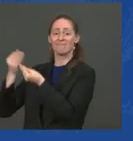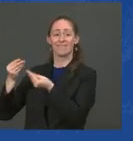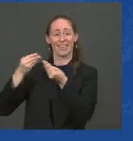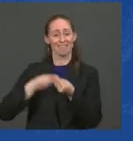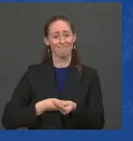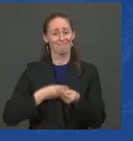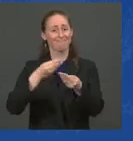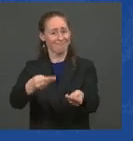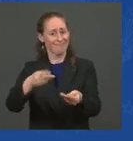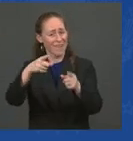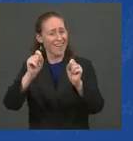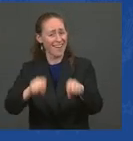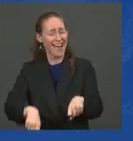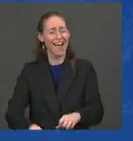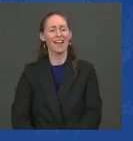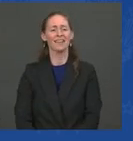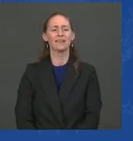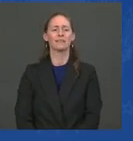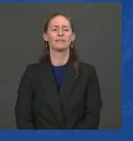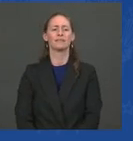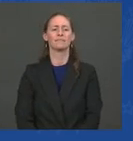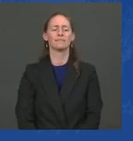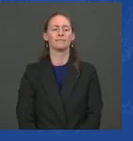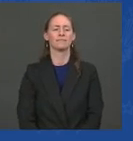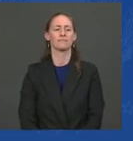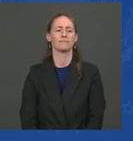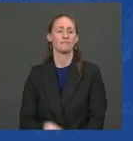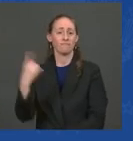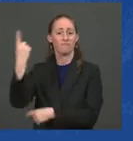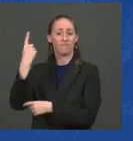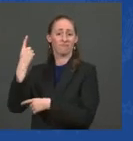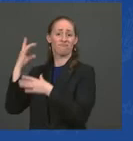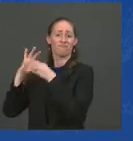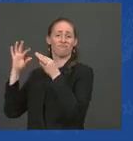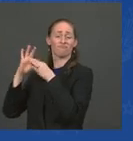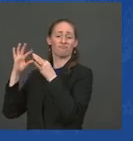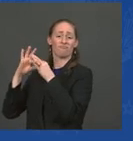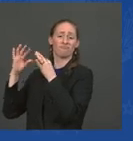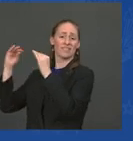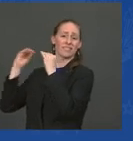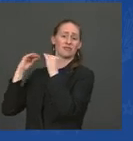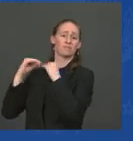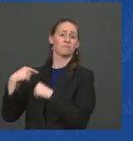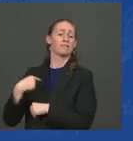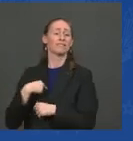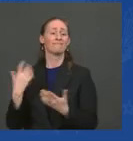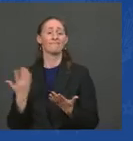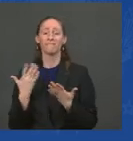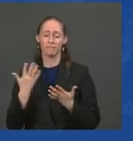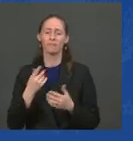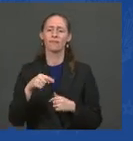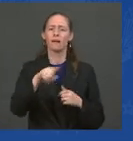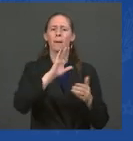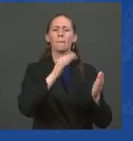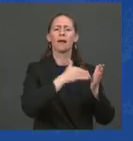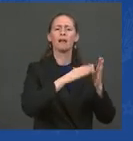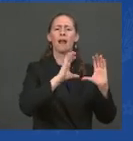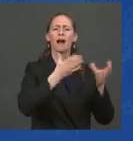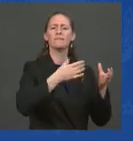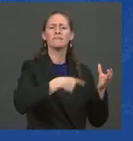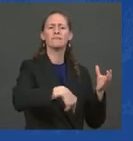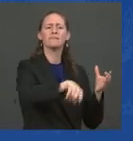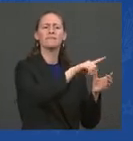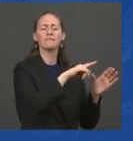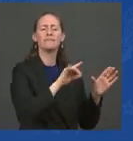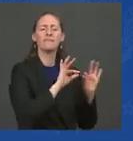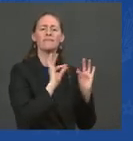I was taught, came from very modest means, no Horatio Alger story, but very modest means,